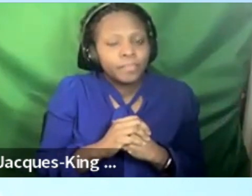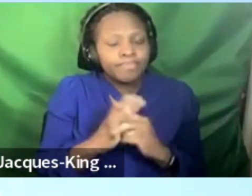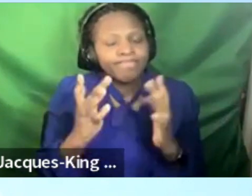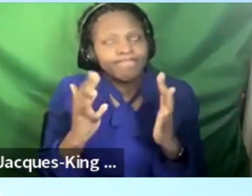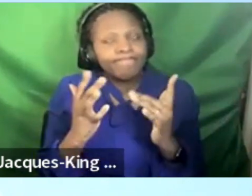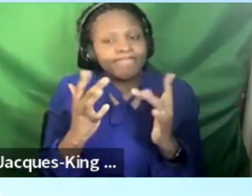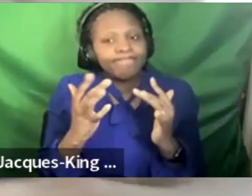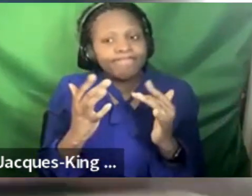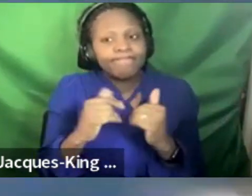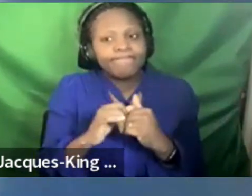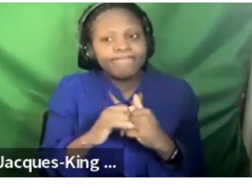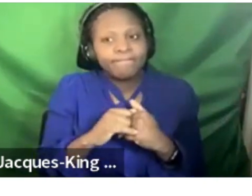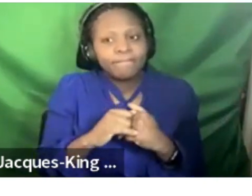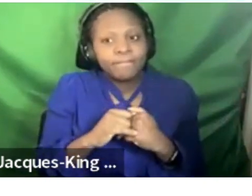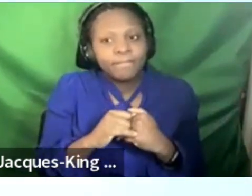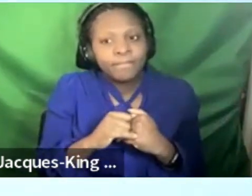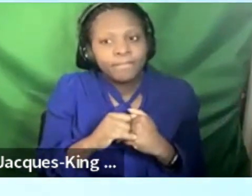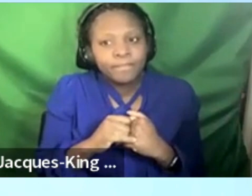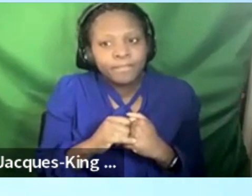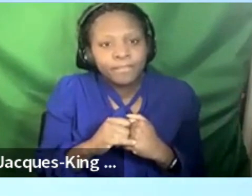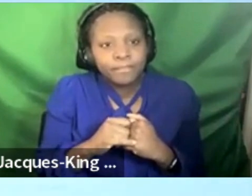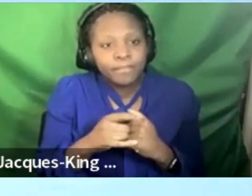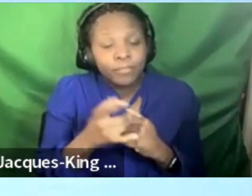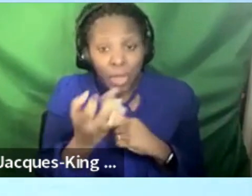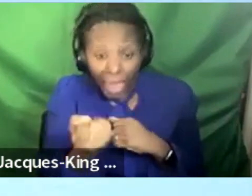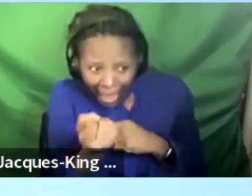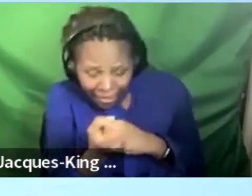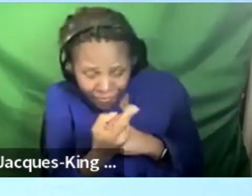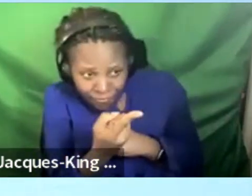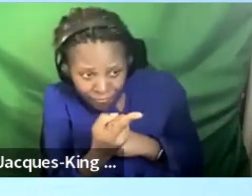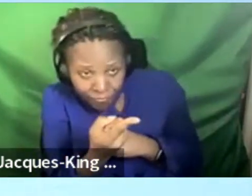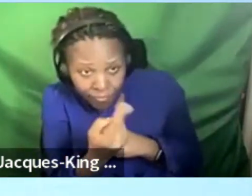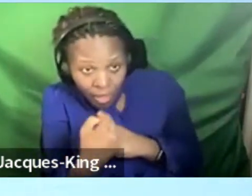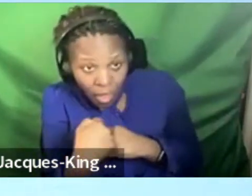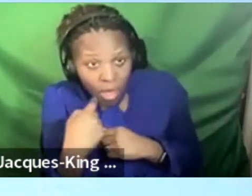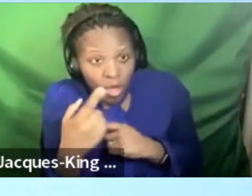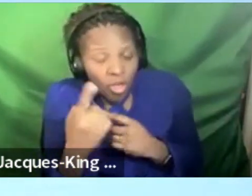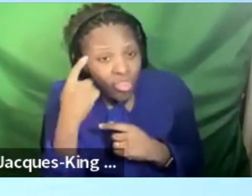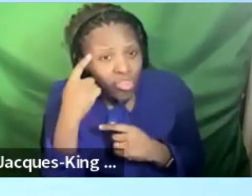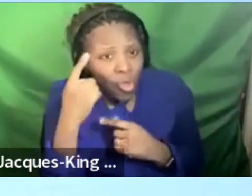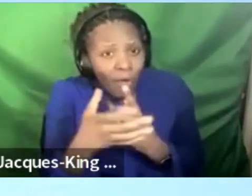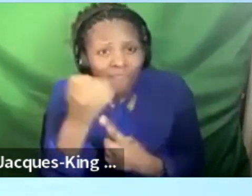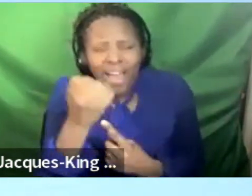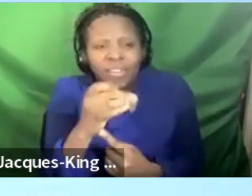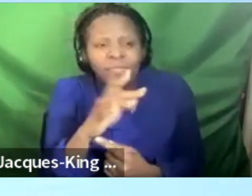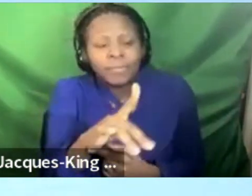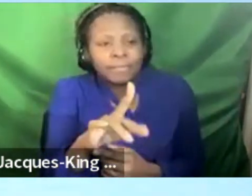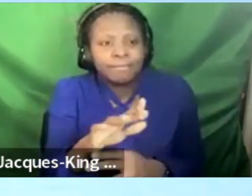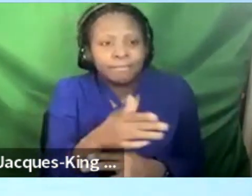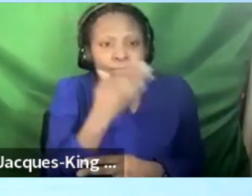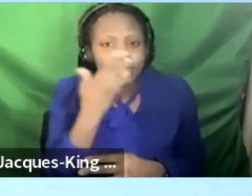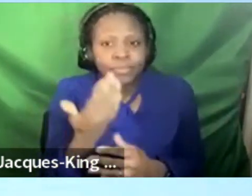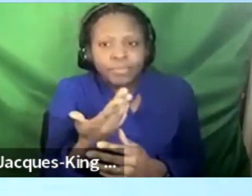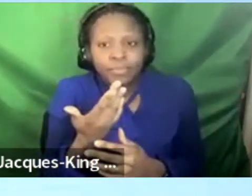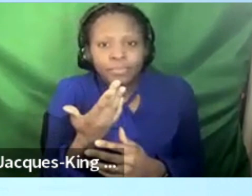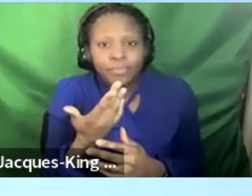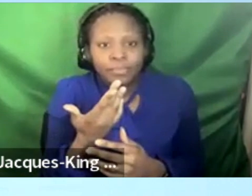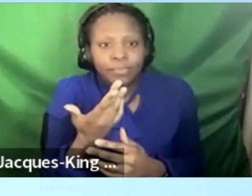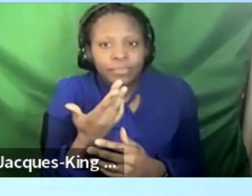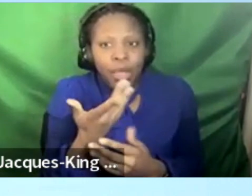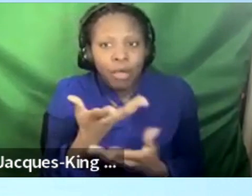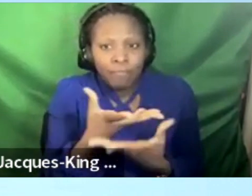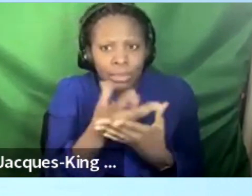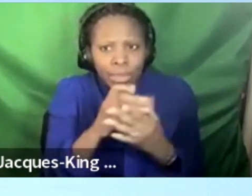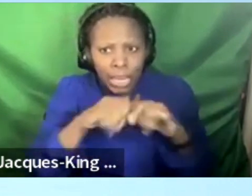first stanza. It's a sonnet that starts with, a woman's face with nature's own hand painted, has thou